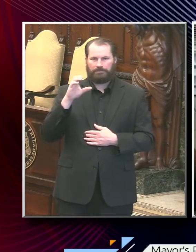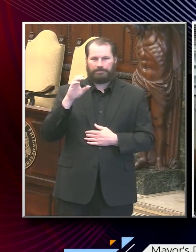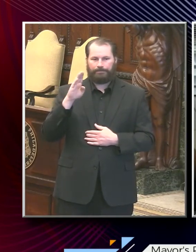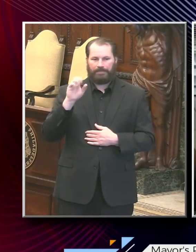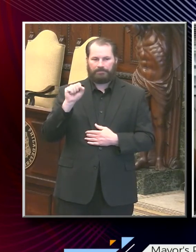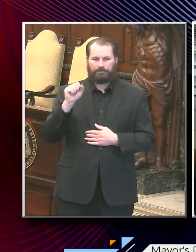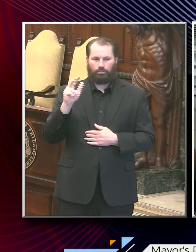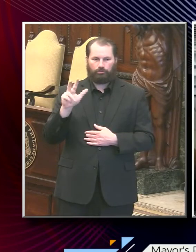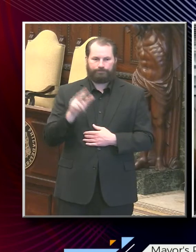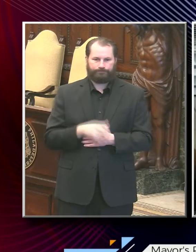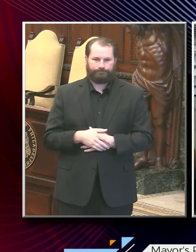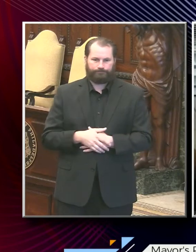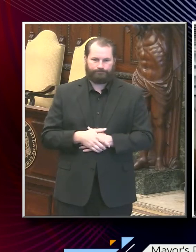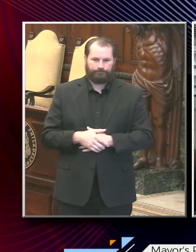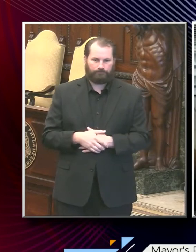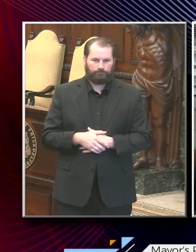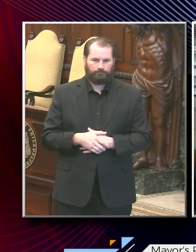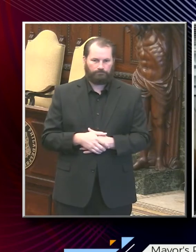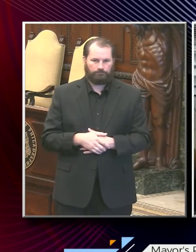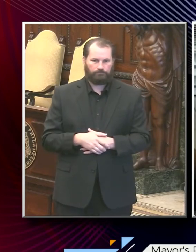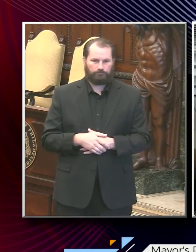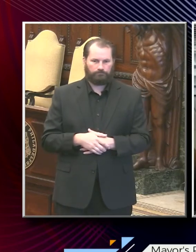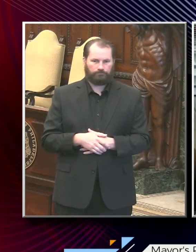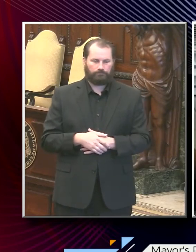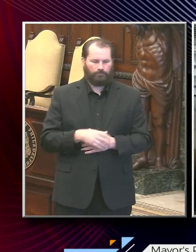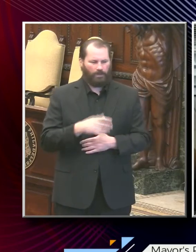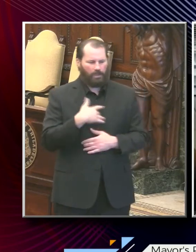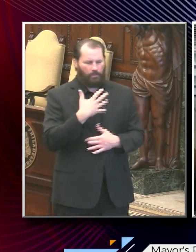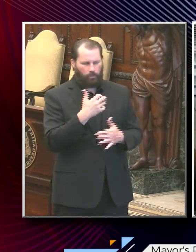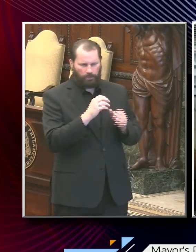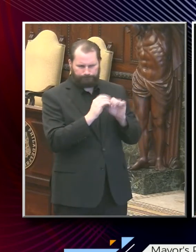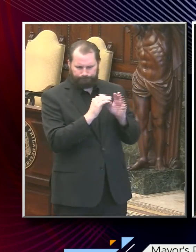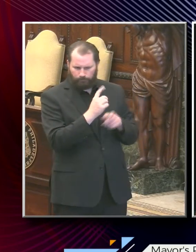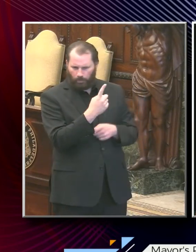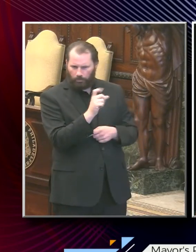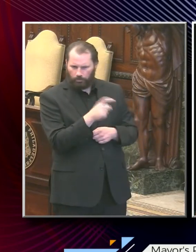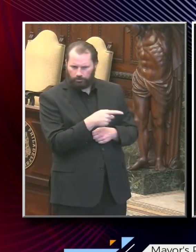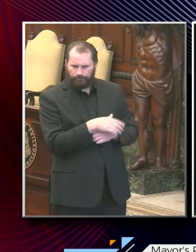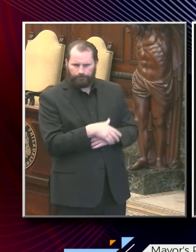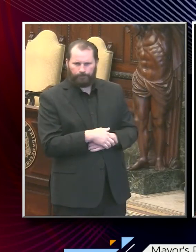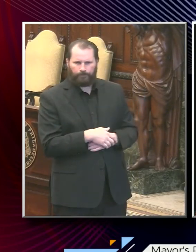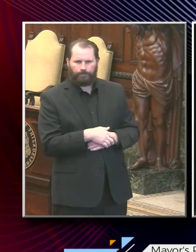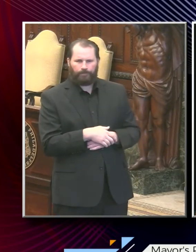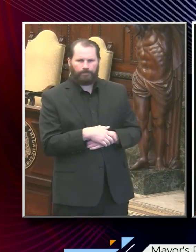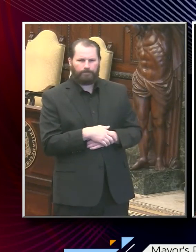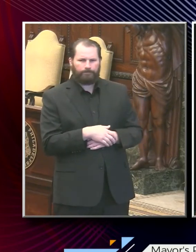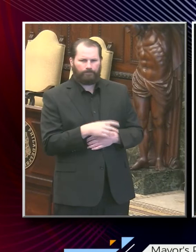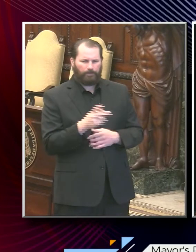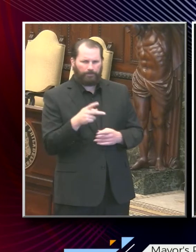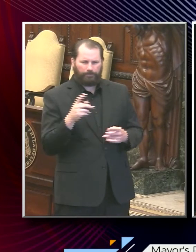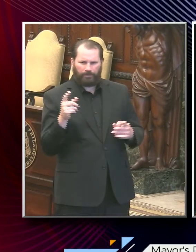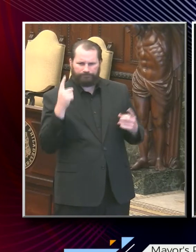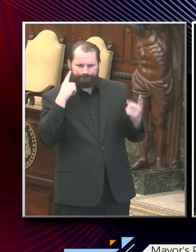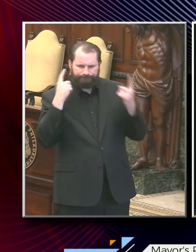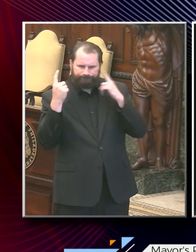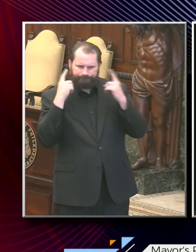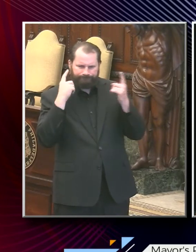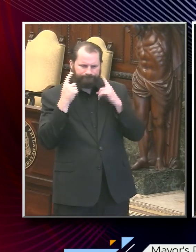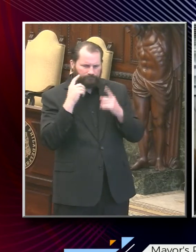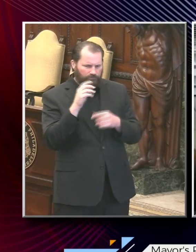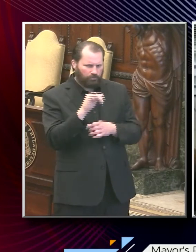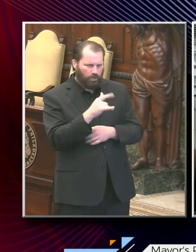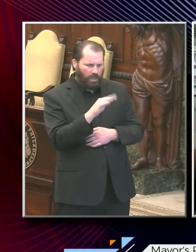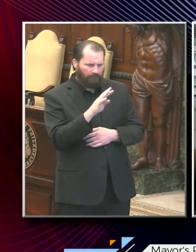want to clarify one question. There was a headline out there online saying that the July 4th fireworks for